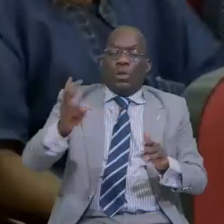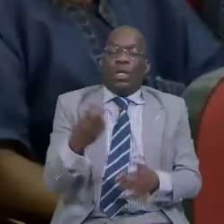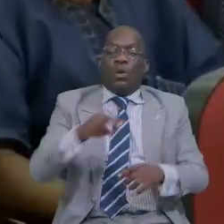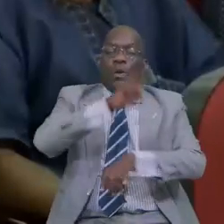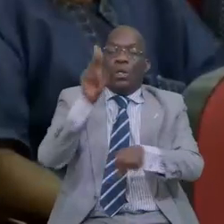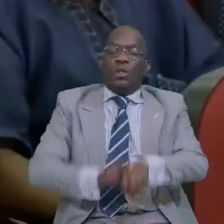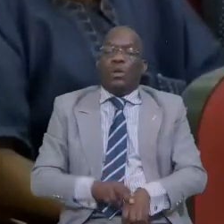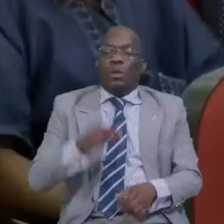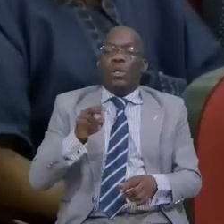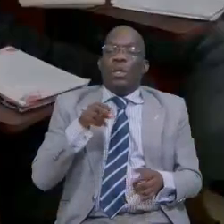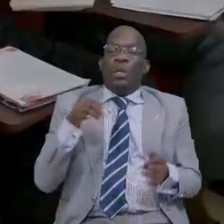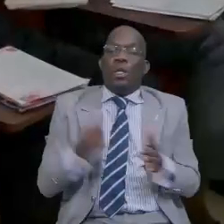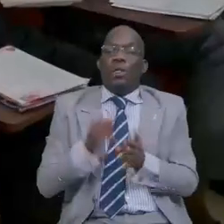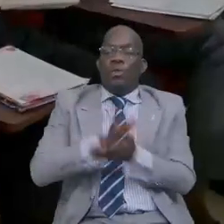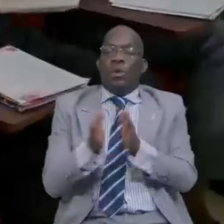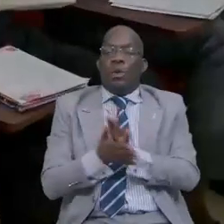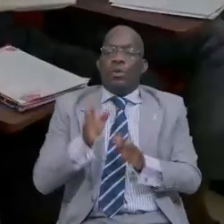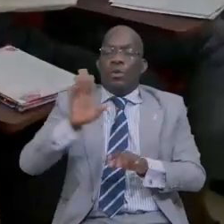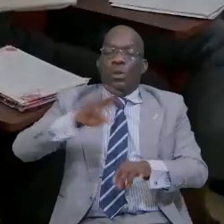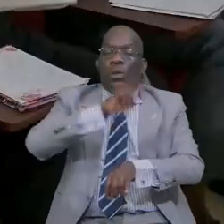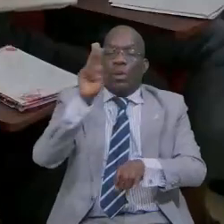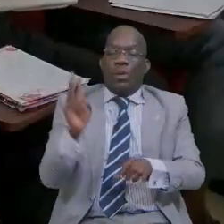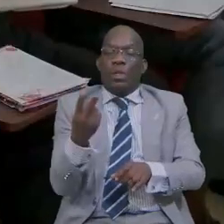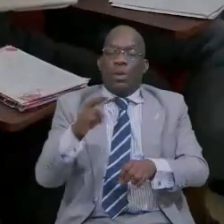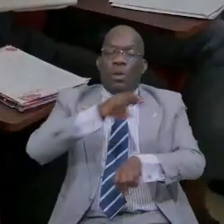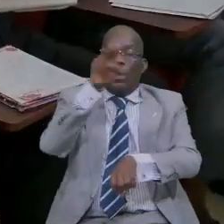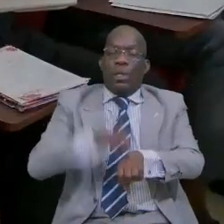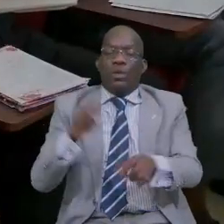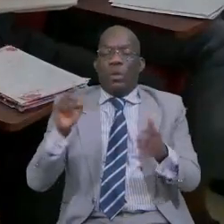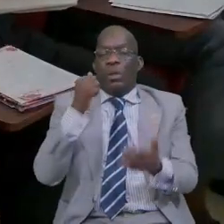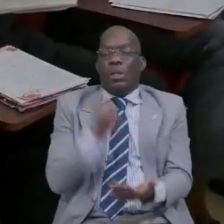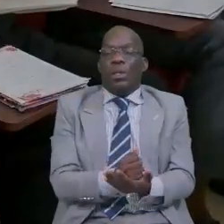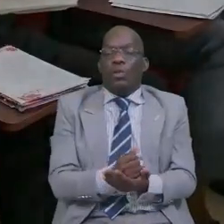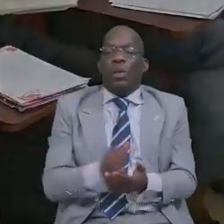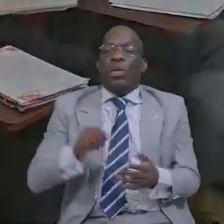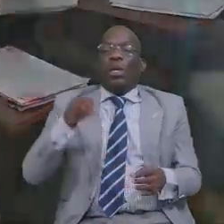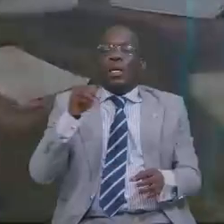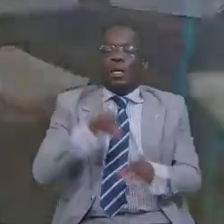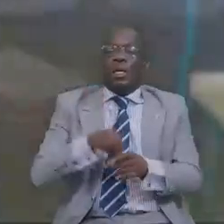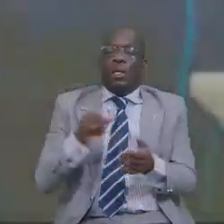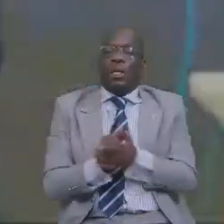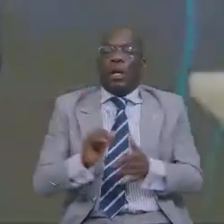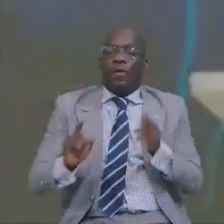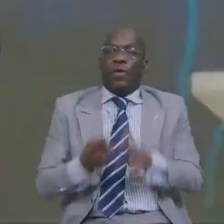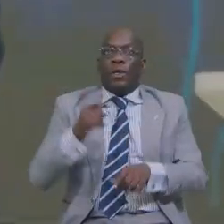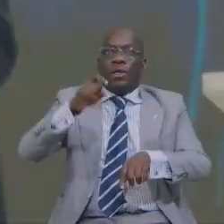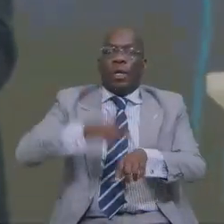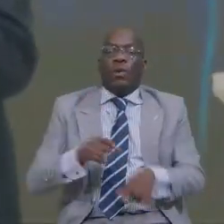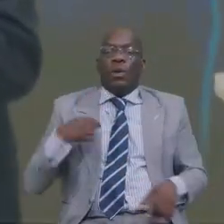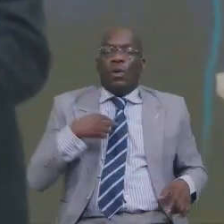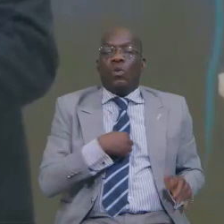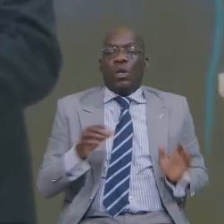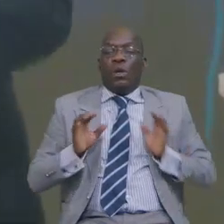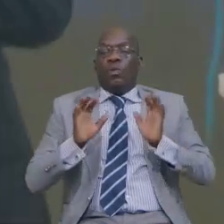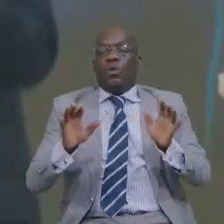it becomes your second nature. Is that first time we have to, you know, push ourselves to, I must